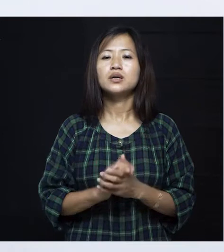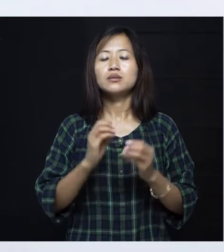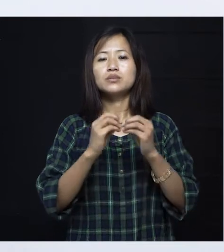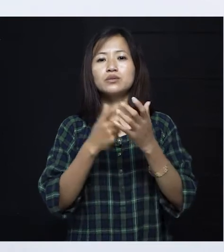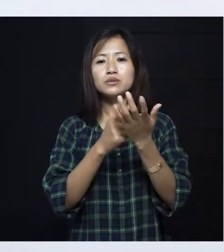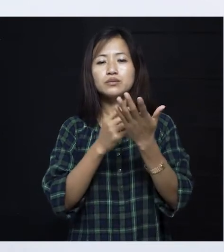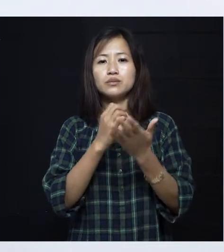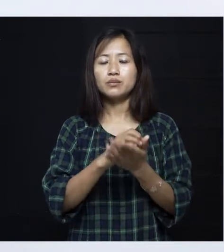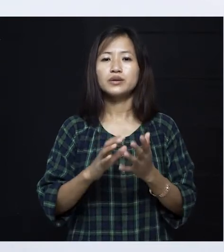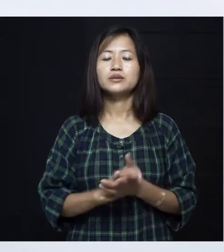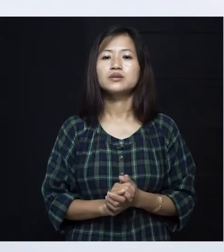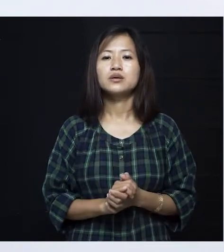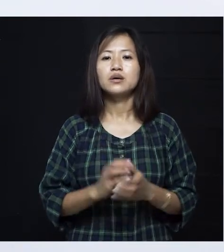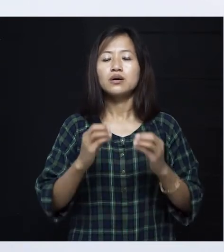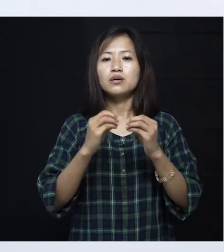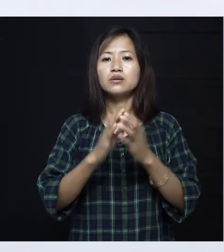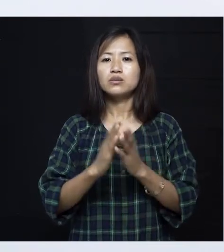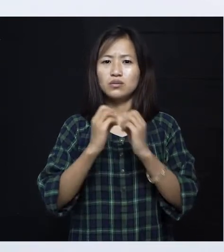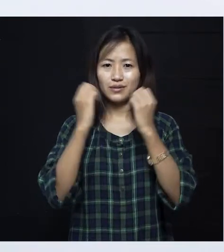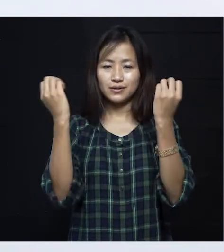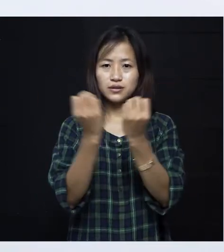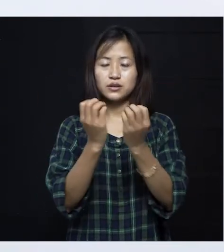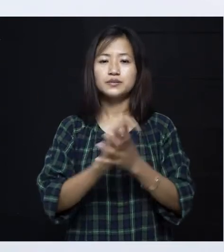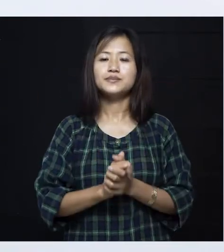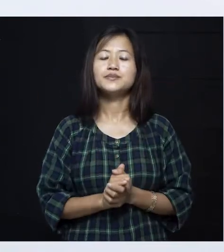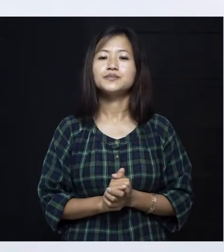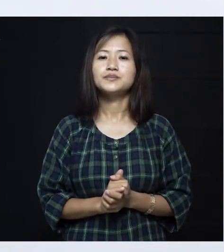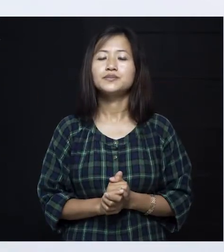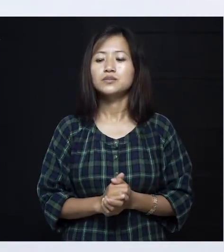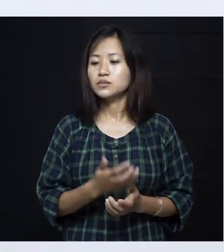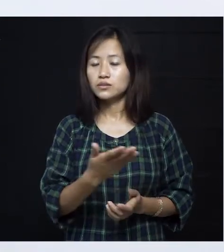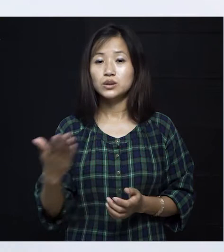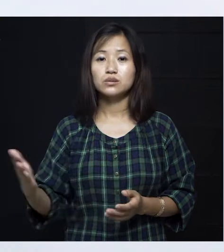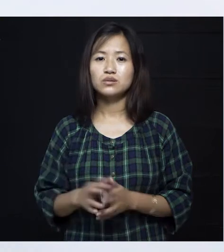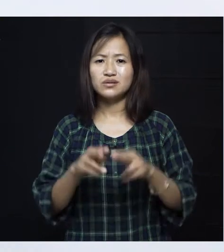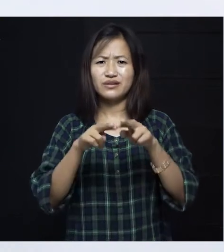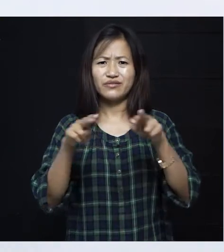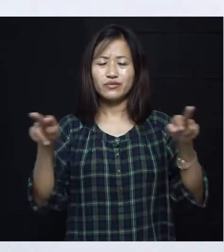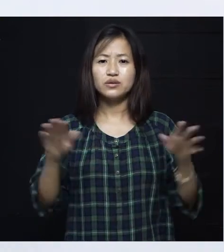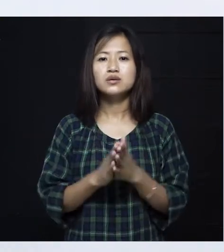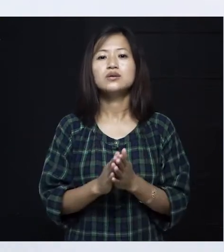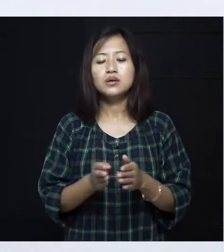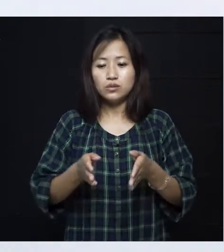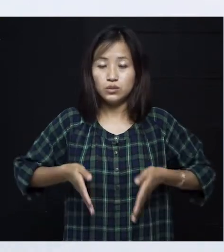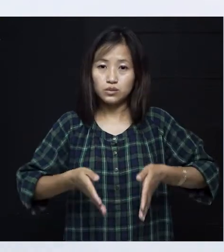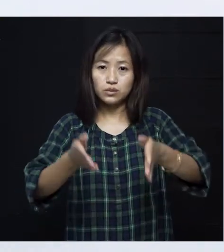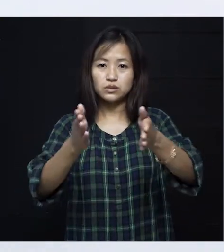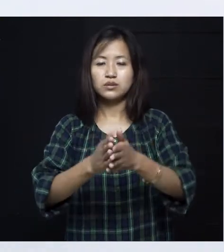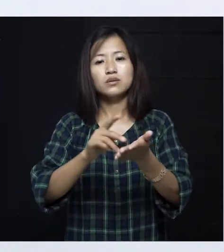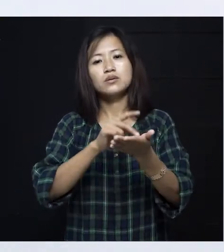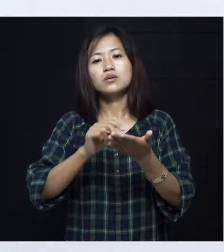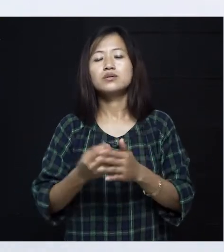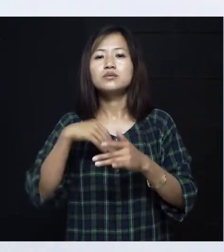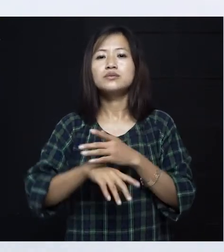the border roads organization. Okay, so those are the different roads. Then apart from this,